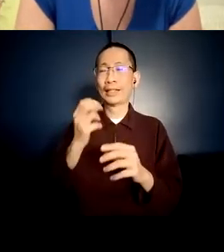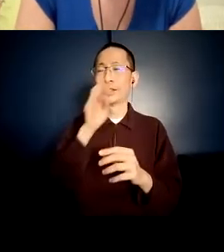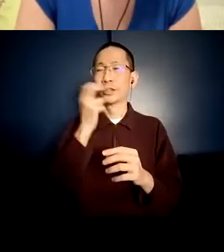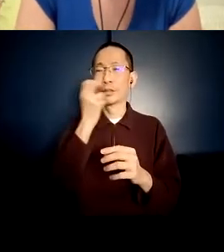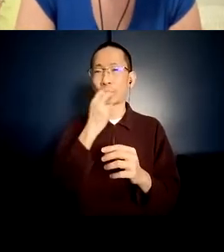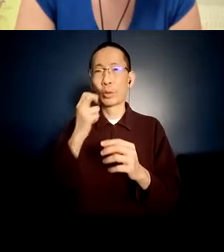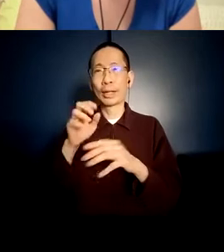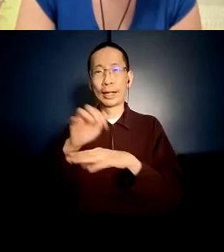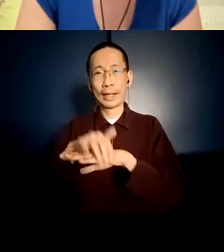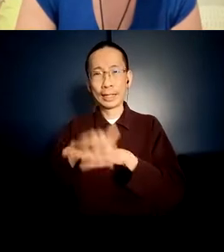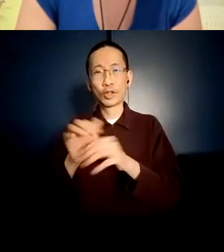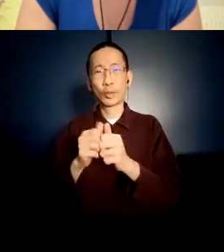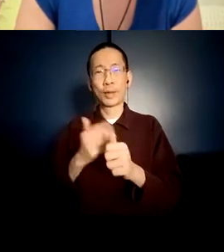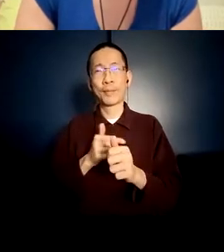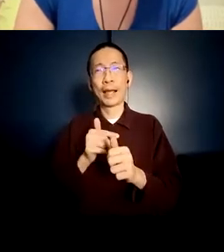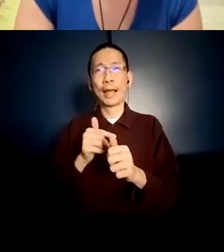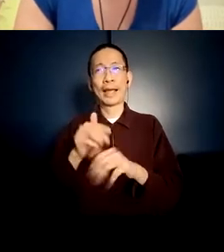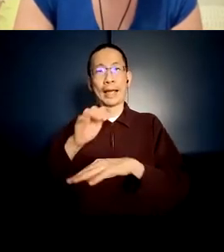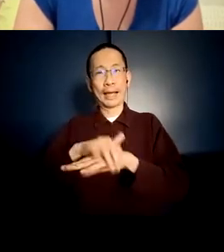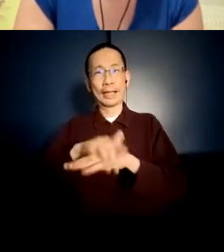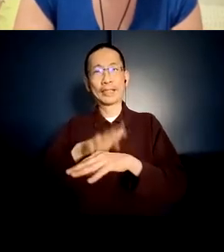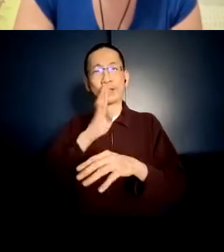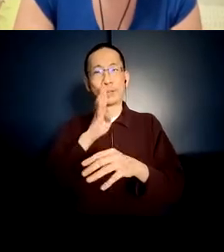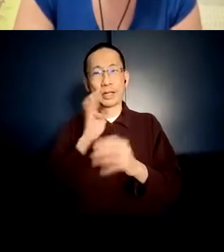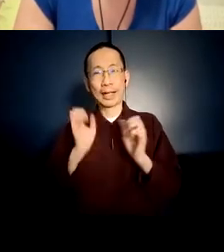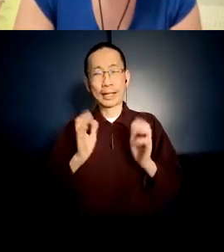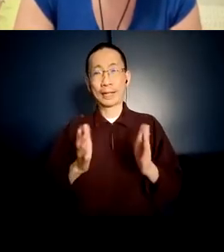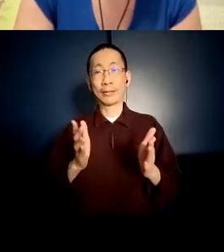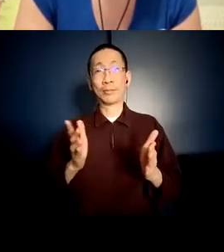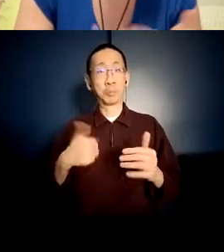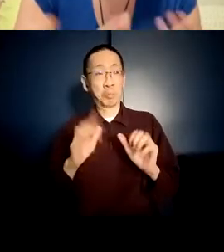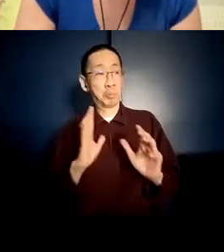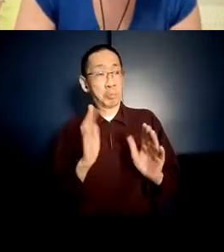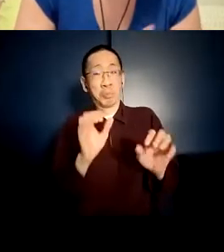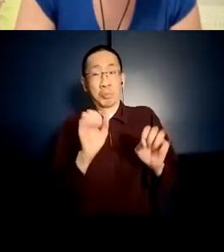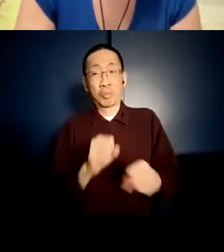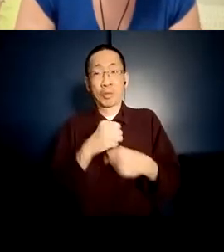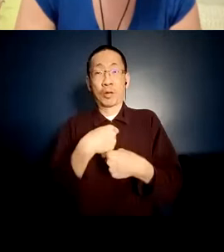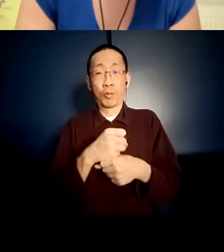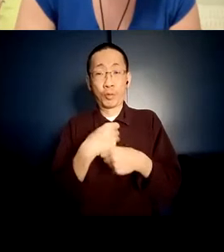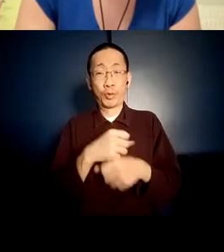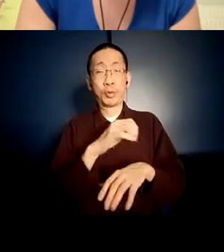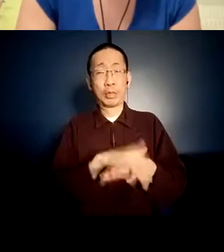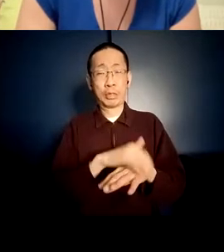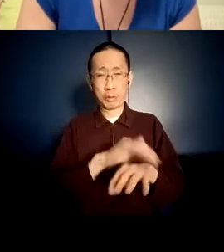my English speaking clients. I had no trouble producing English,